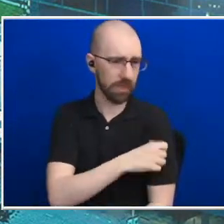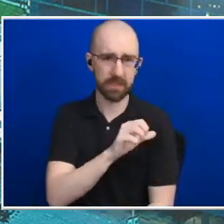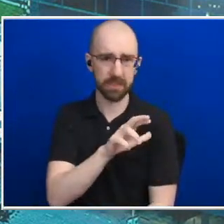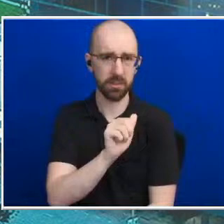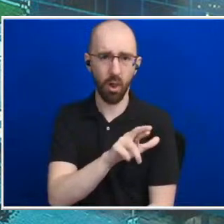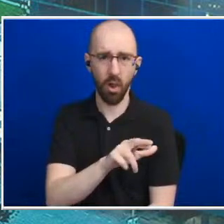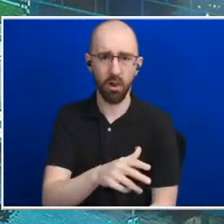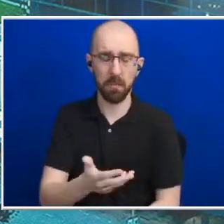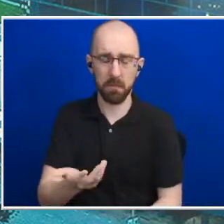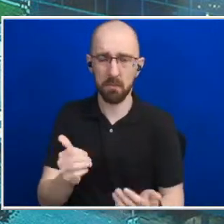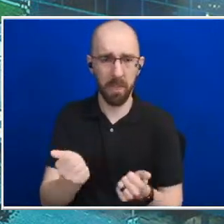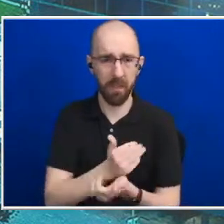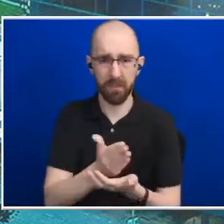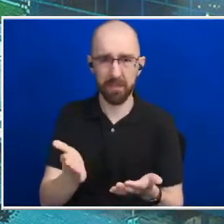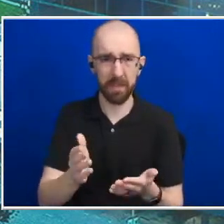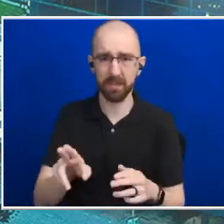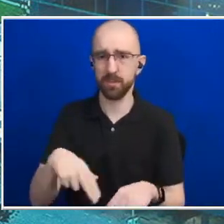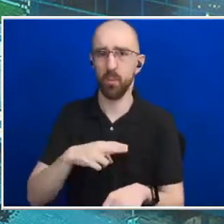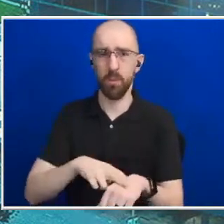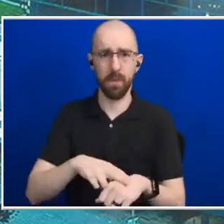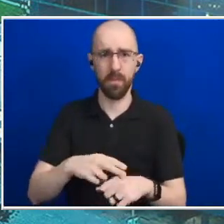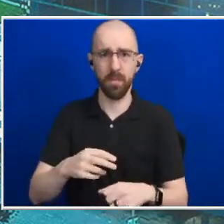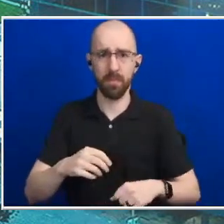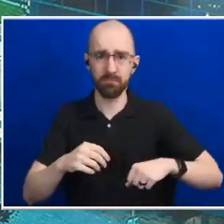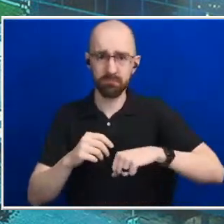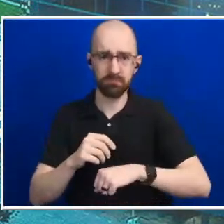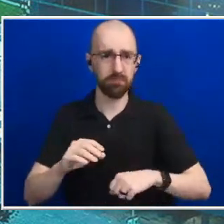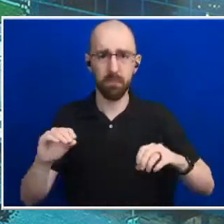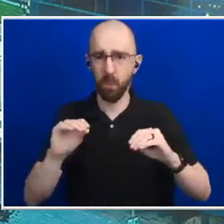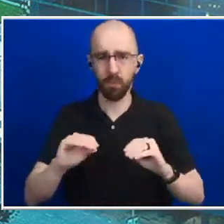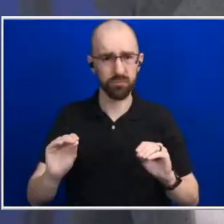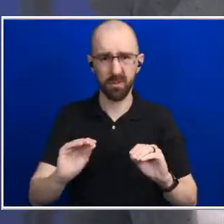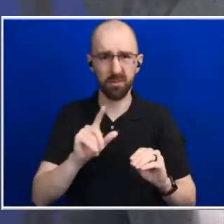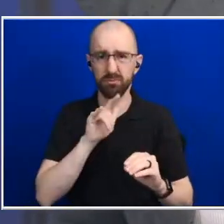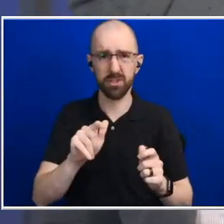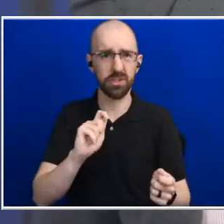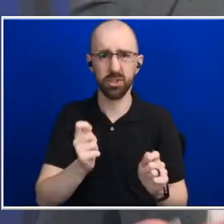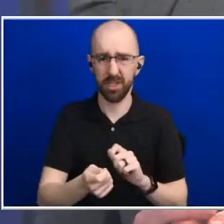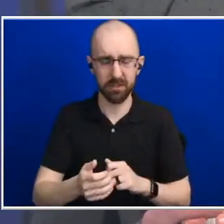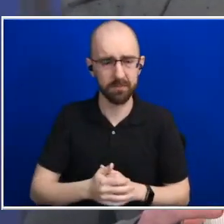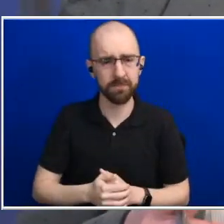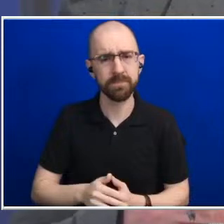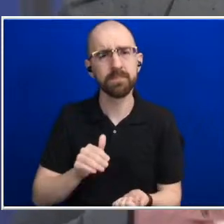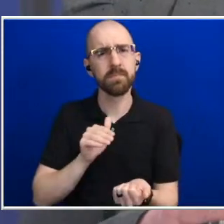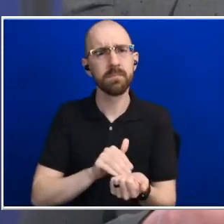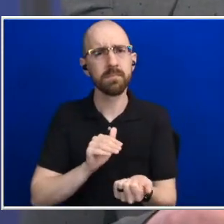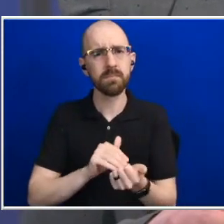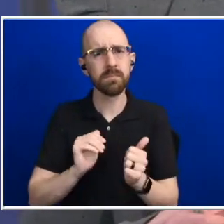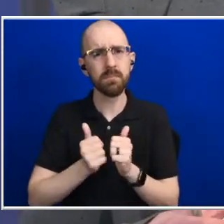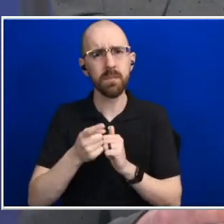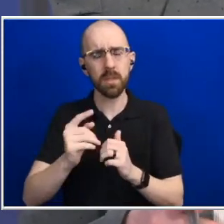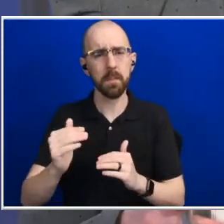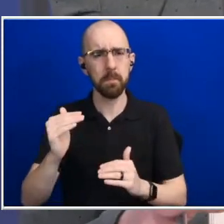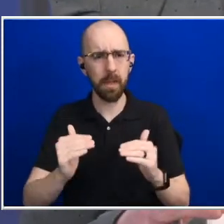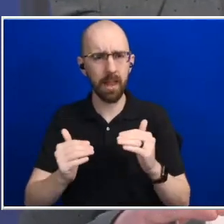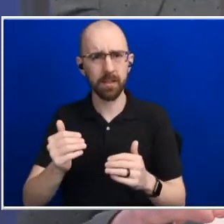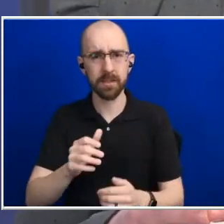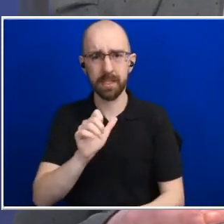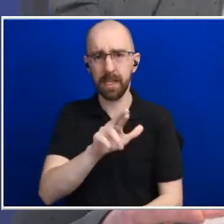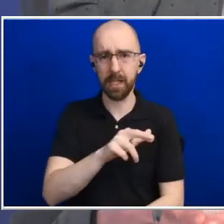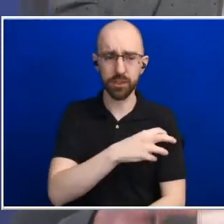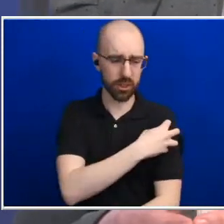is completely normal, all range of motion, just nothing really changed. Dr. Rosenthal, how do you balance removing the cancer while also